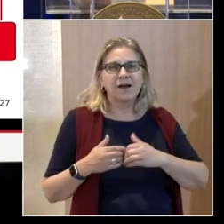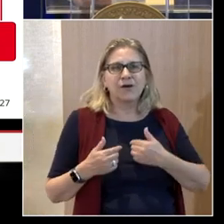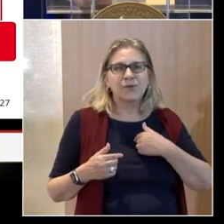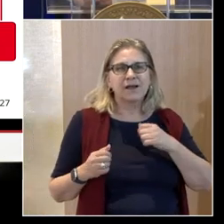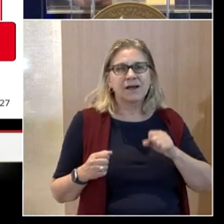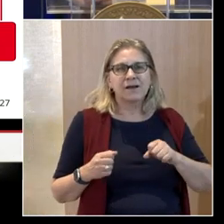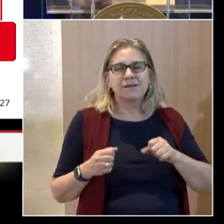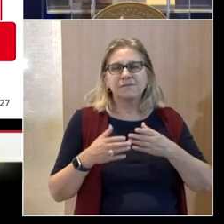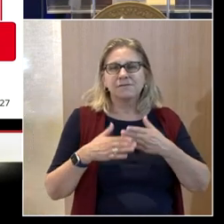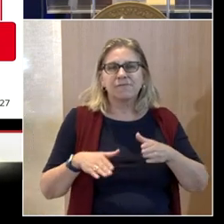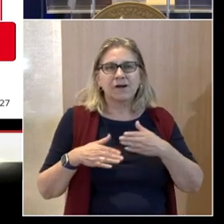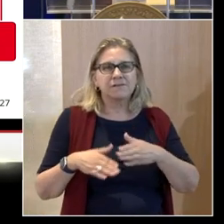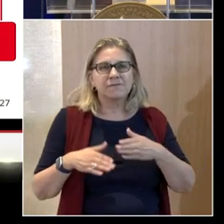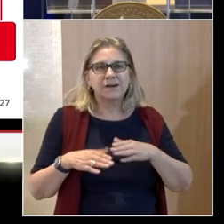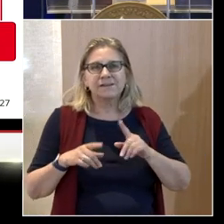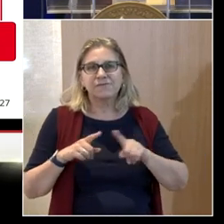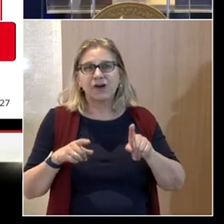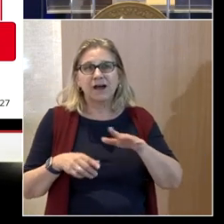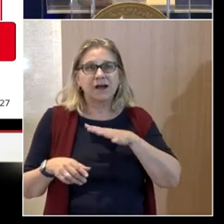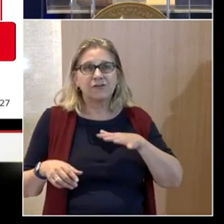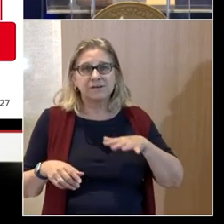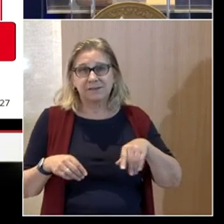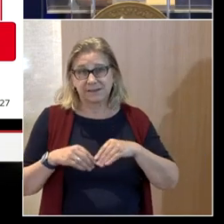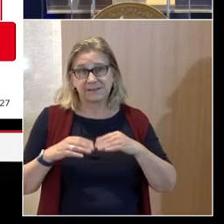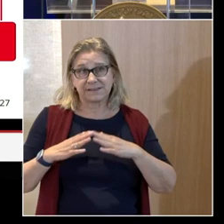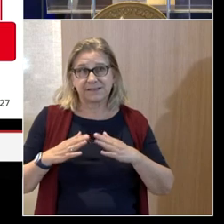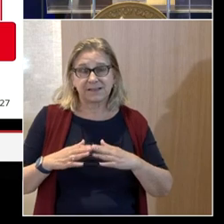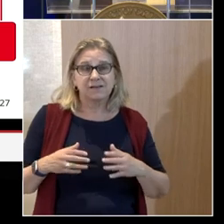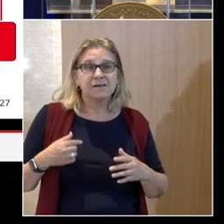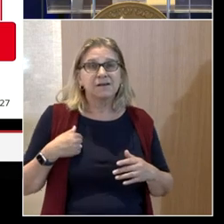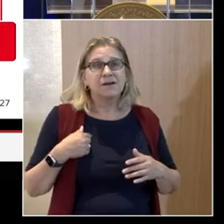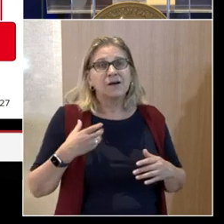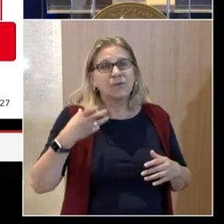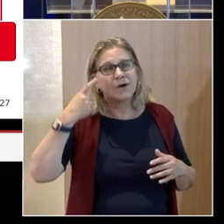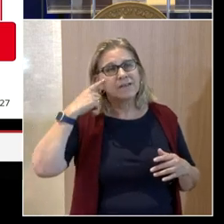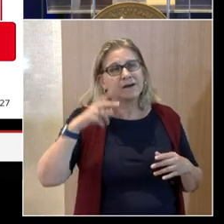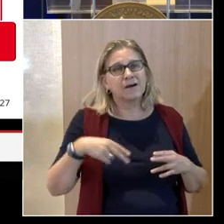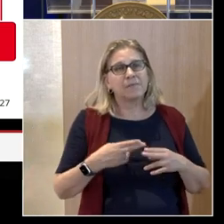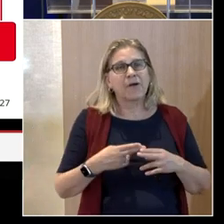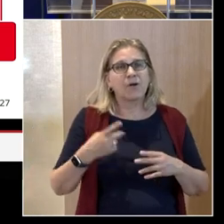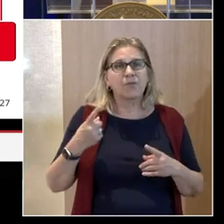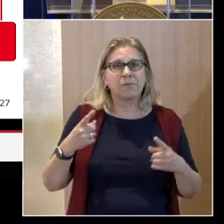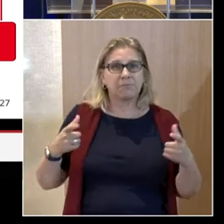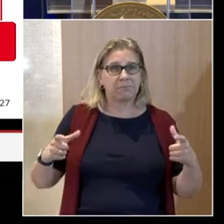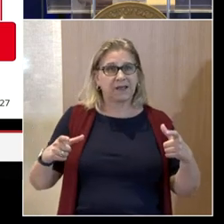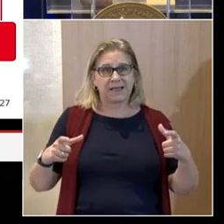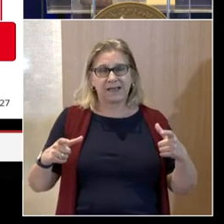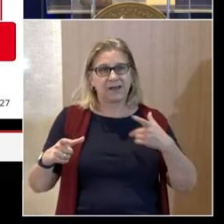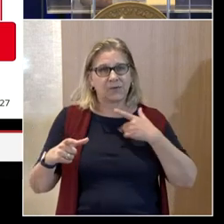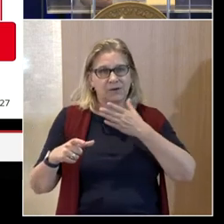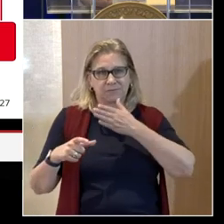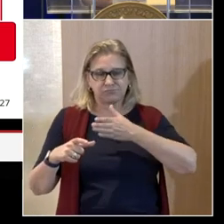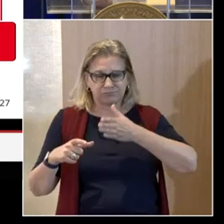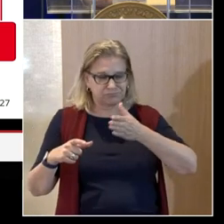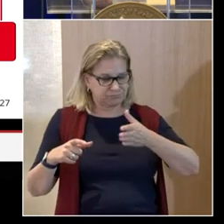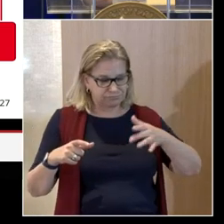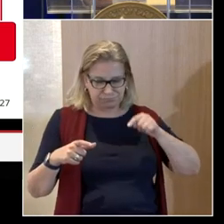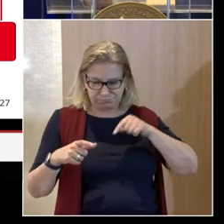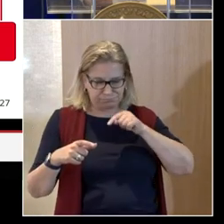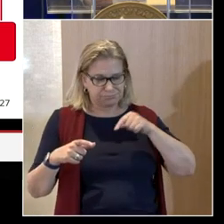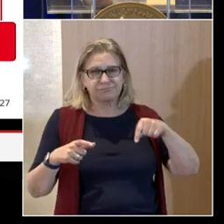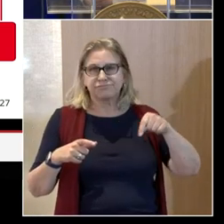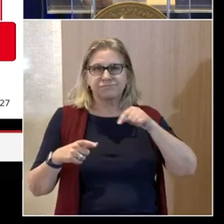Think about this as a downtown of neighborhoods, not just one monolithic place where we aren't really sure which street we're on at sometimes.